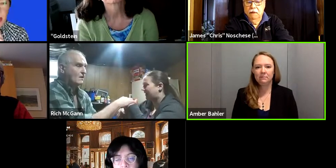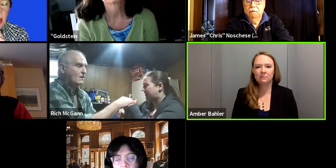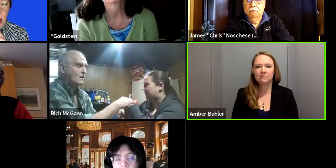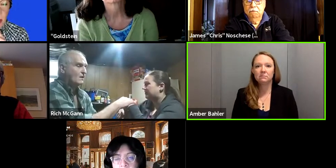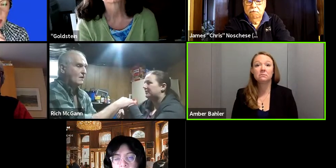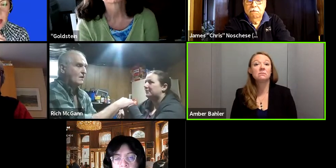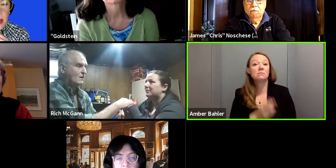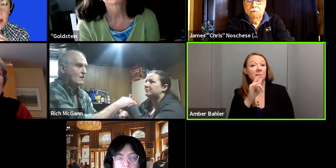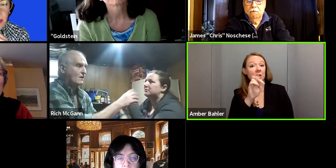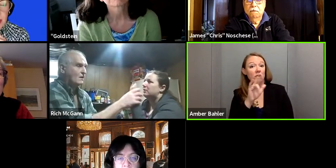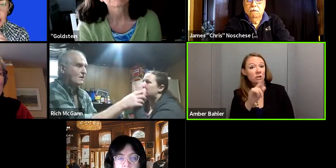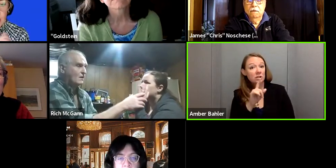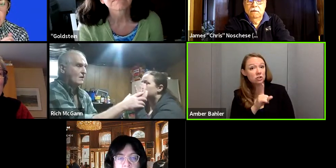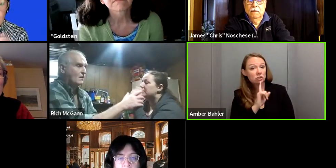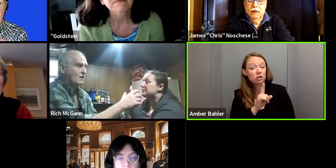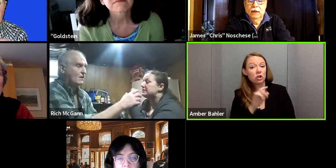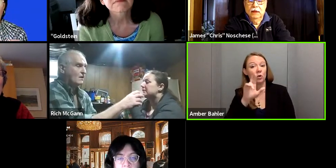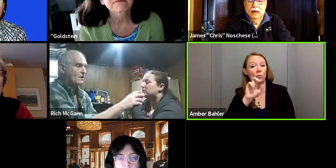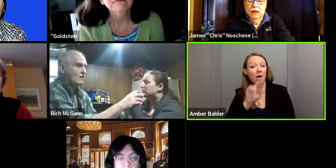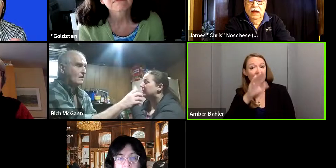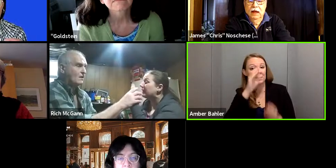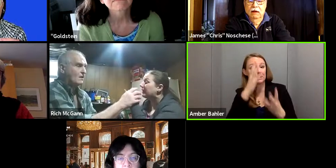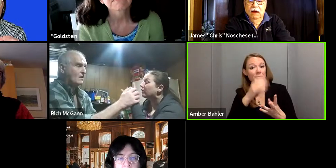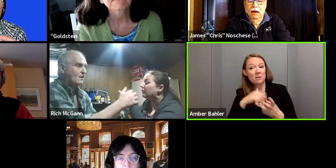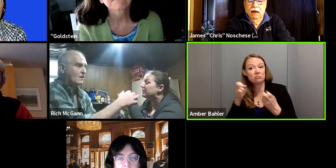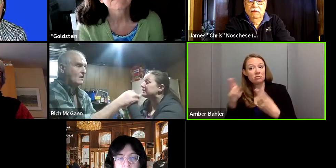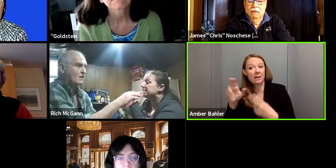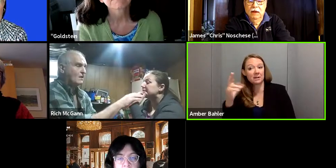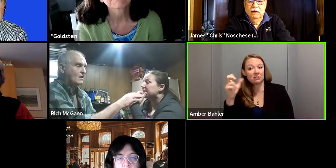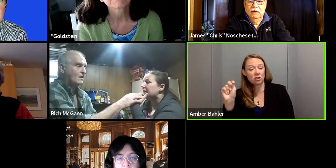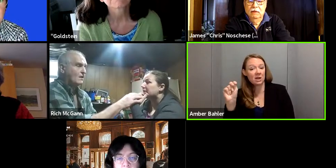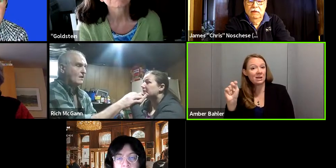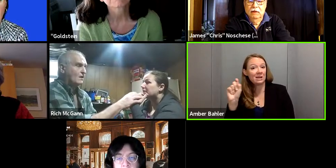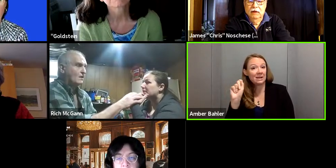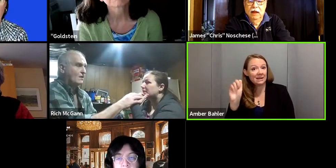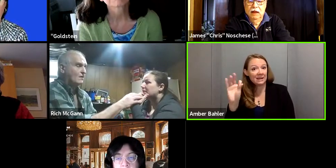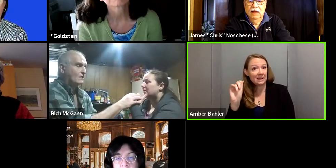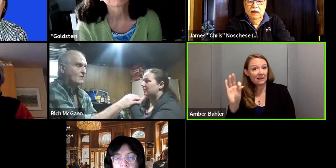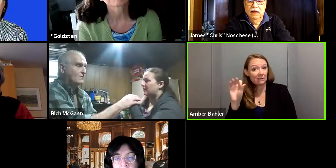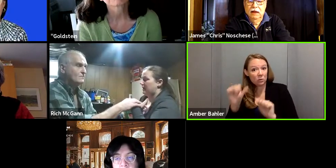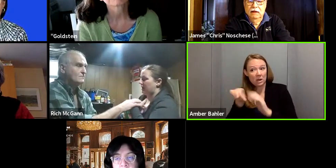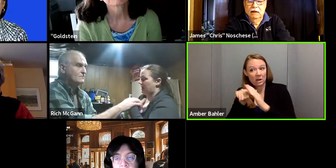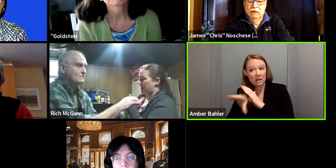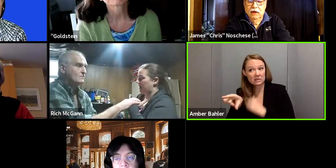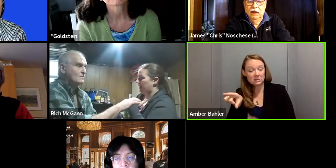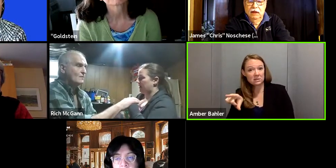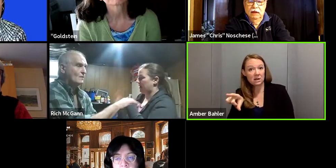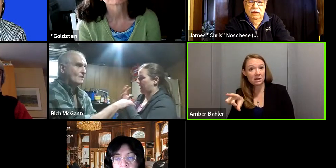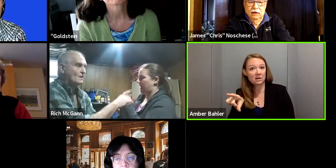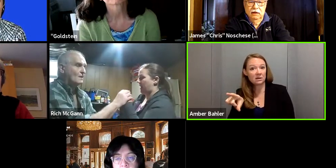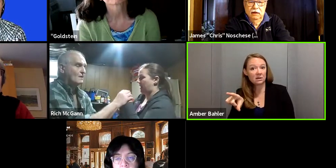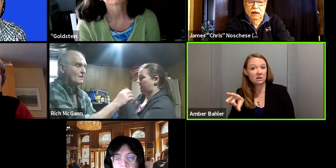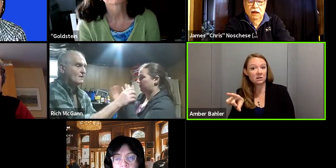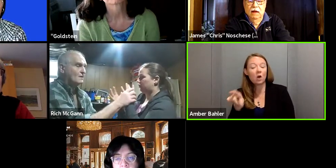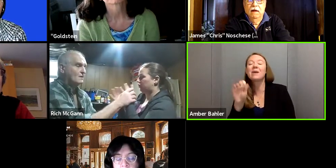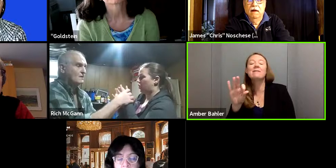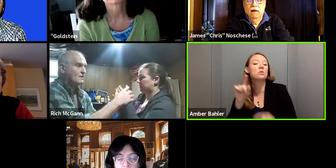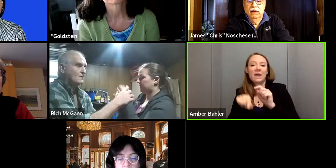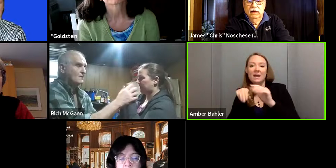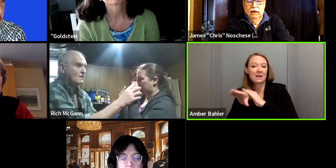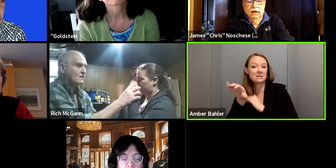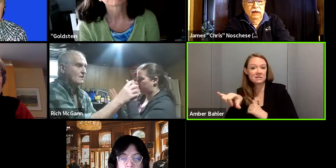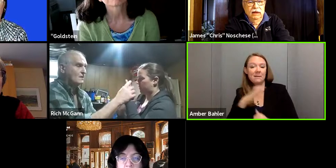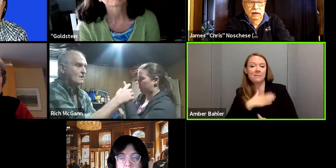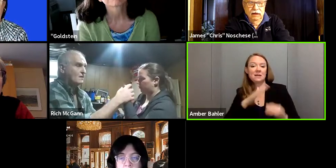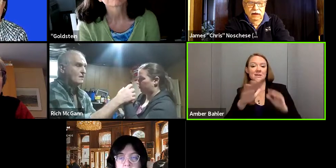Sure. I've put Ron's information in the chat. And for anyone who can't access that, you can just email me if you'd like